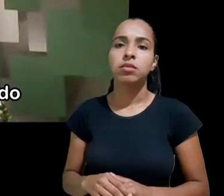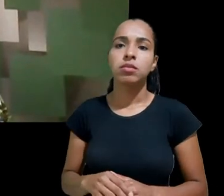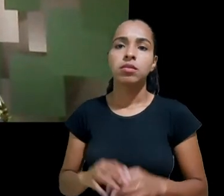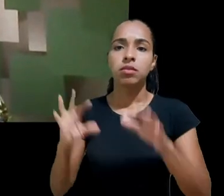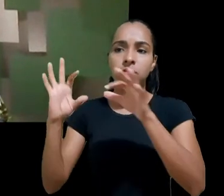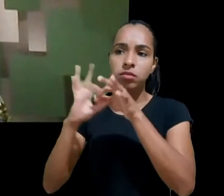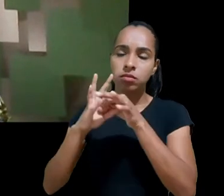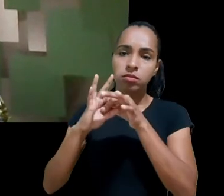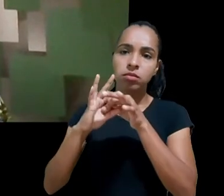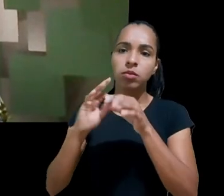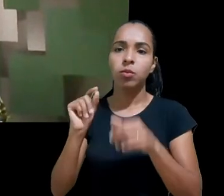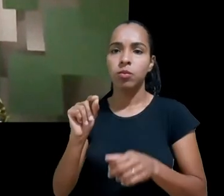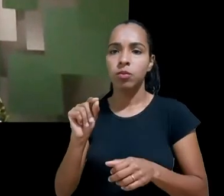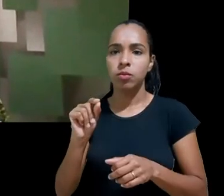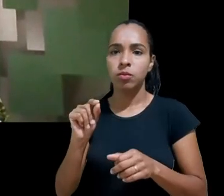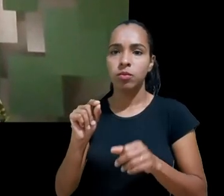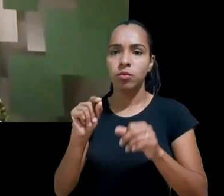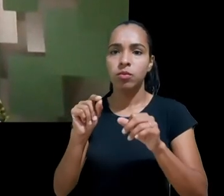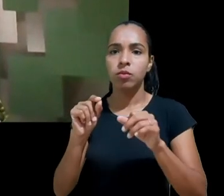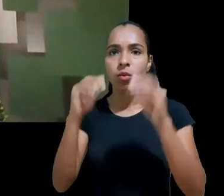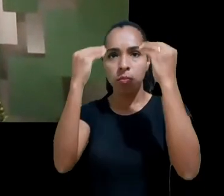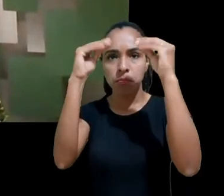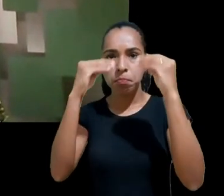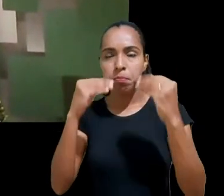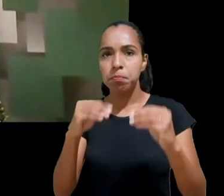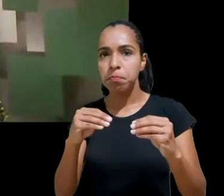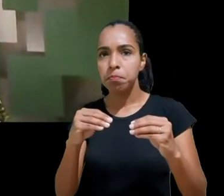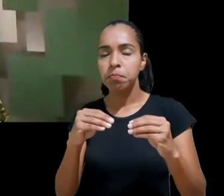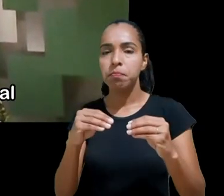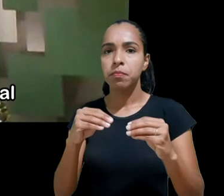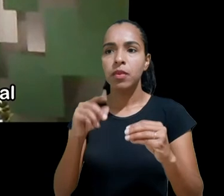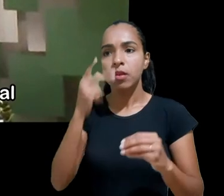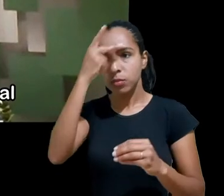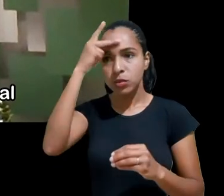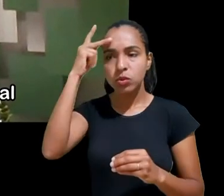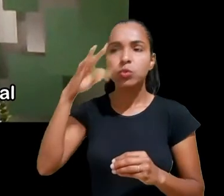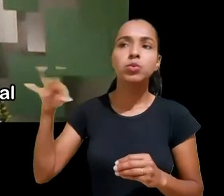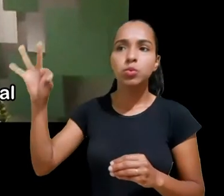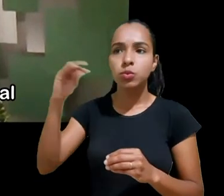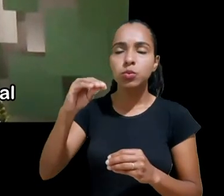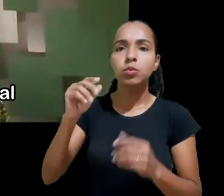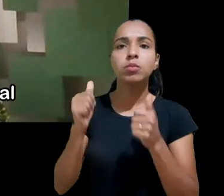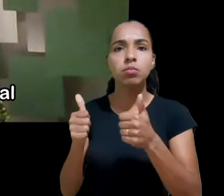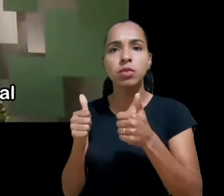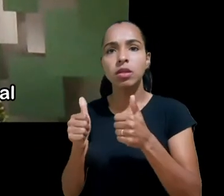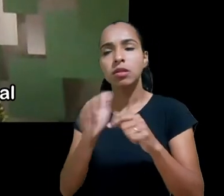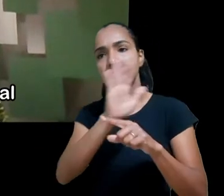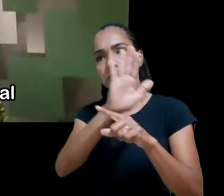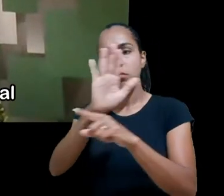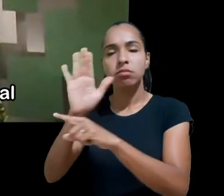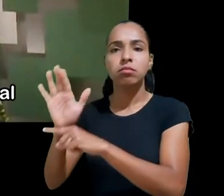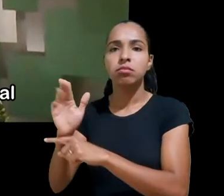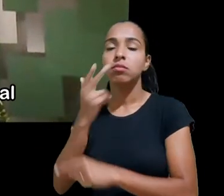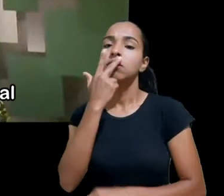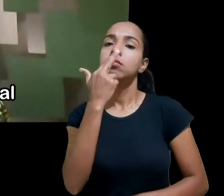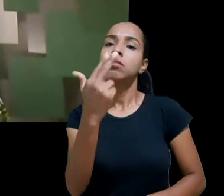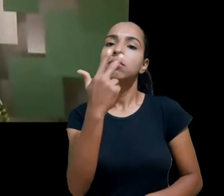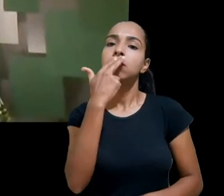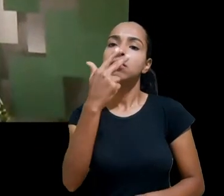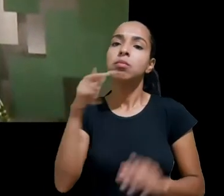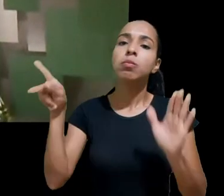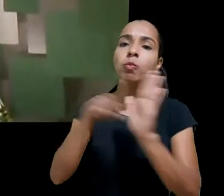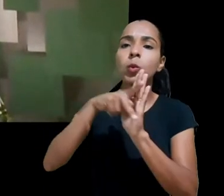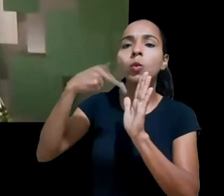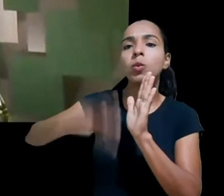content to to to meet the needs of the people that designing content in the local language